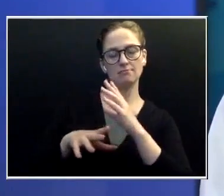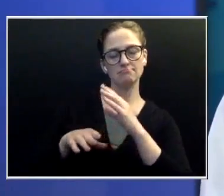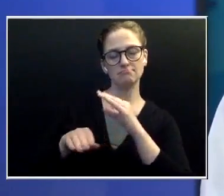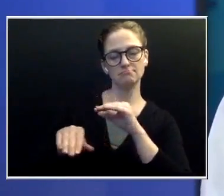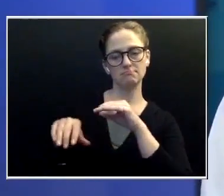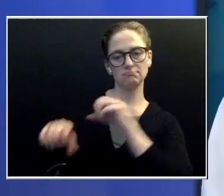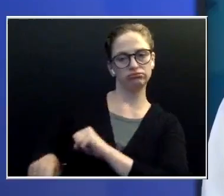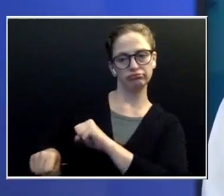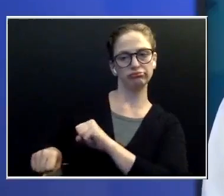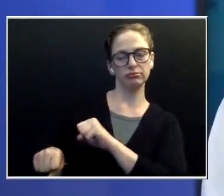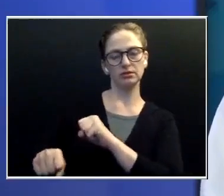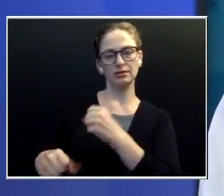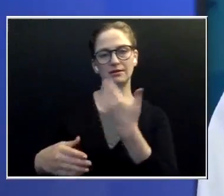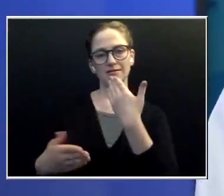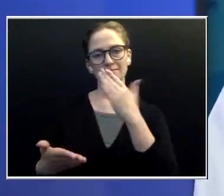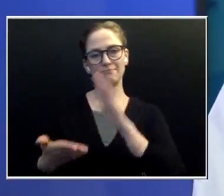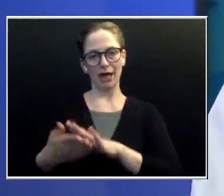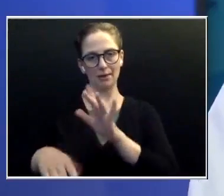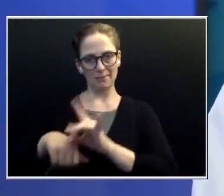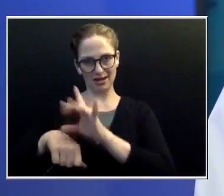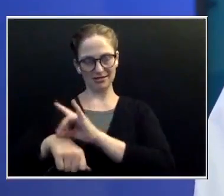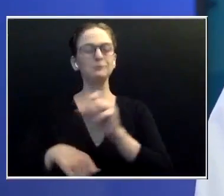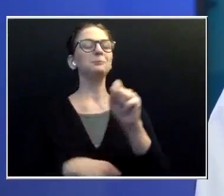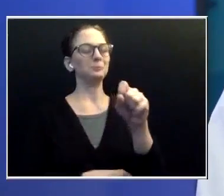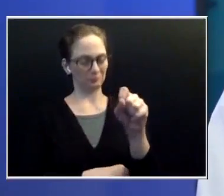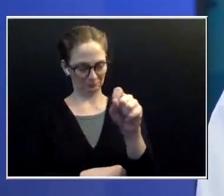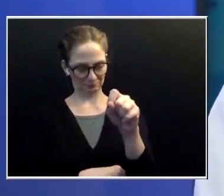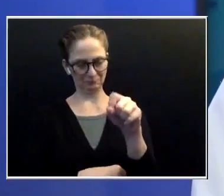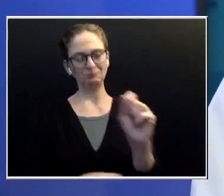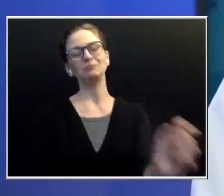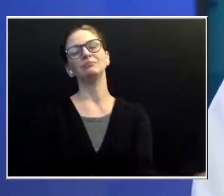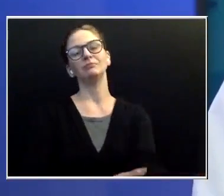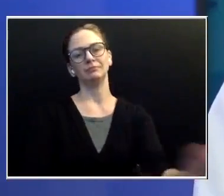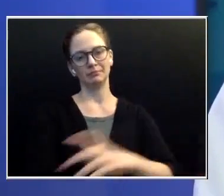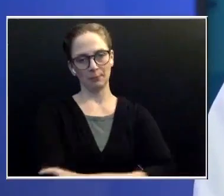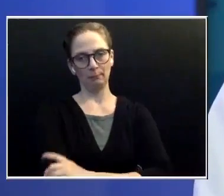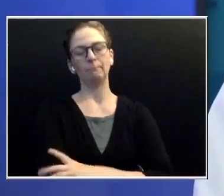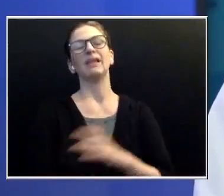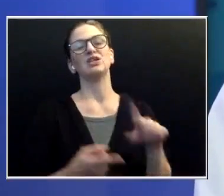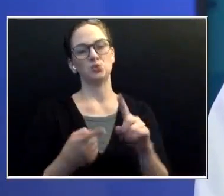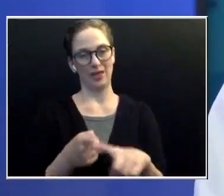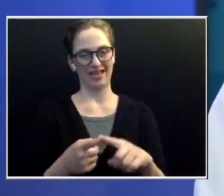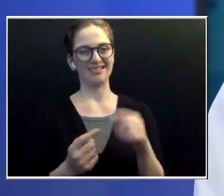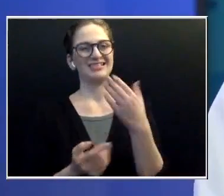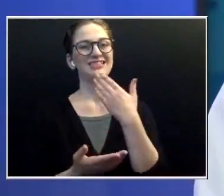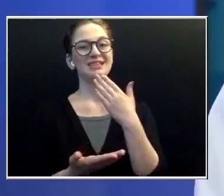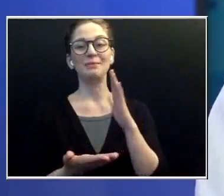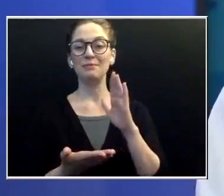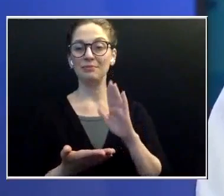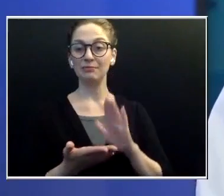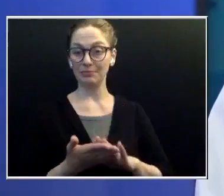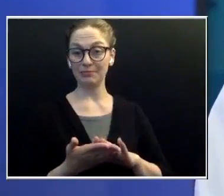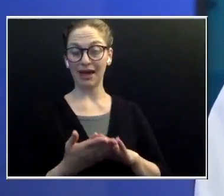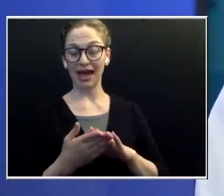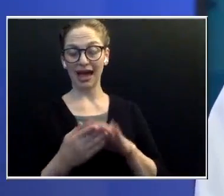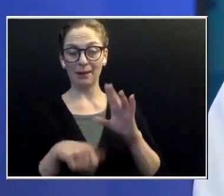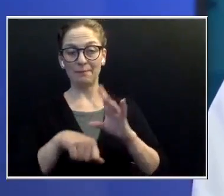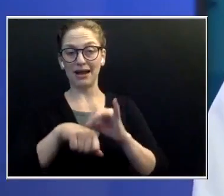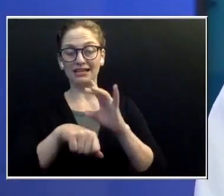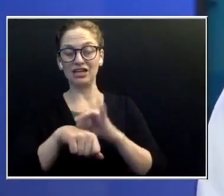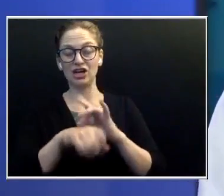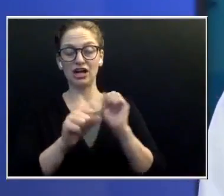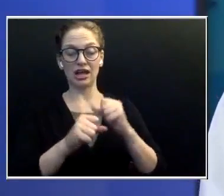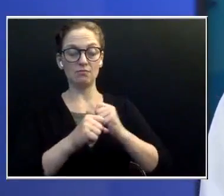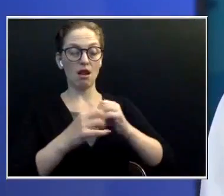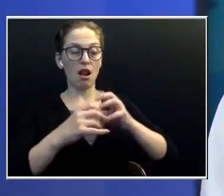the state of balance is disrupted. Actually, this is when we start to see actually some problems. So talking about fecal transplant, actually, this